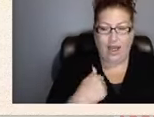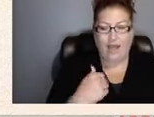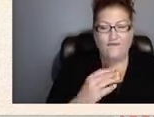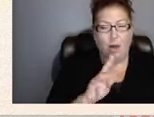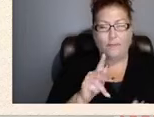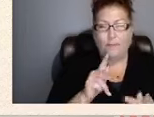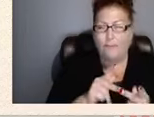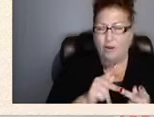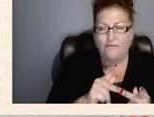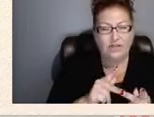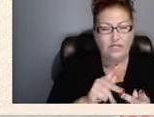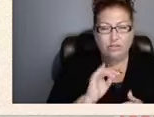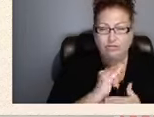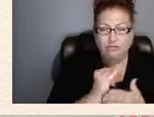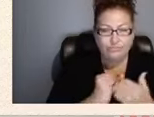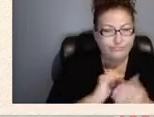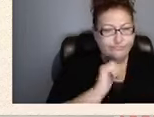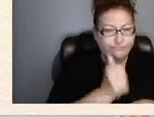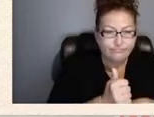drafted,